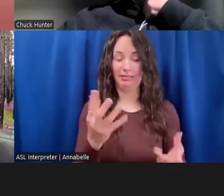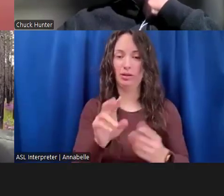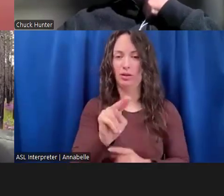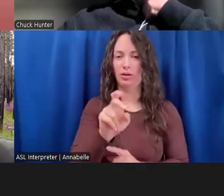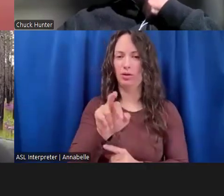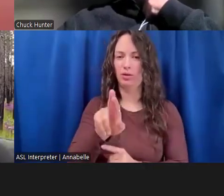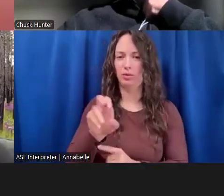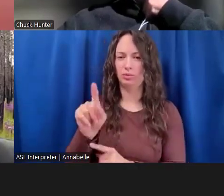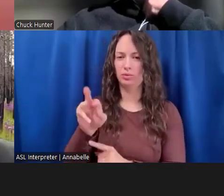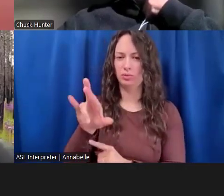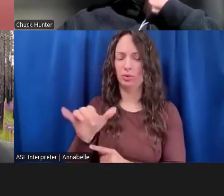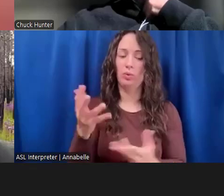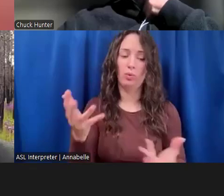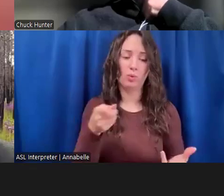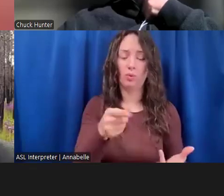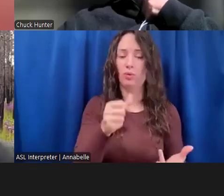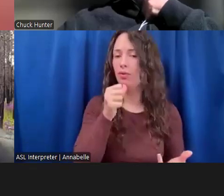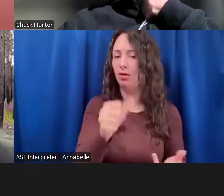non-economic species?